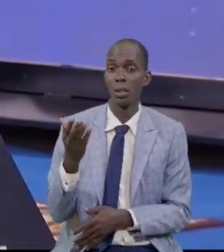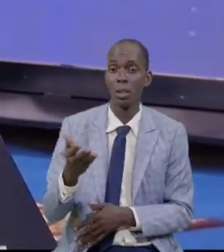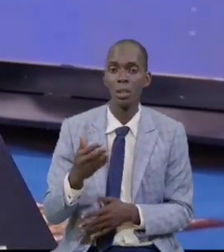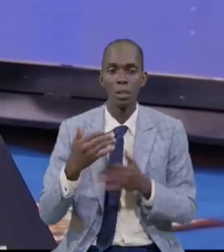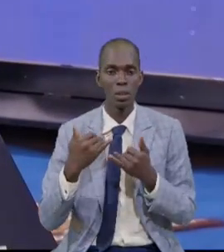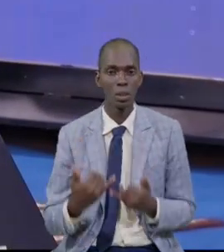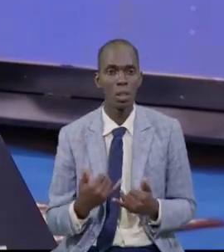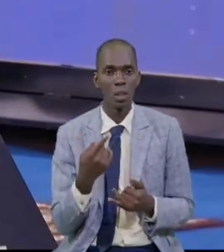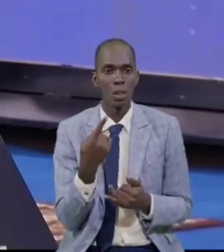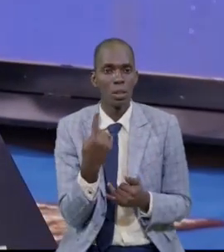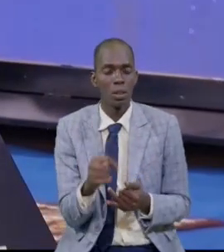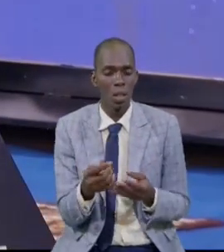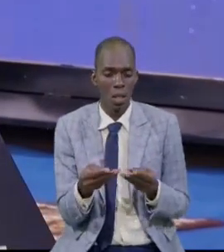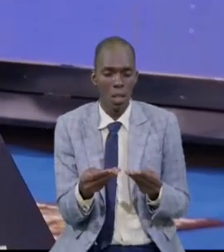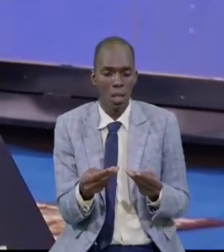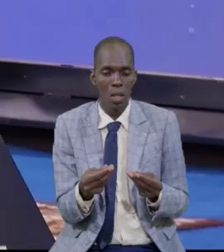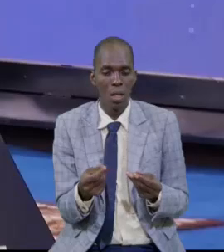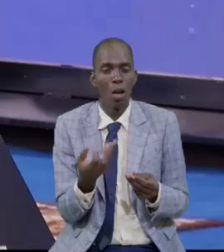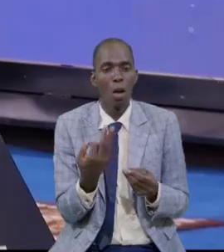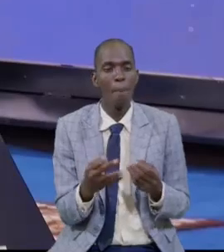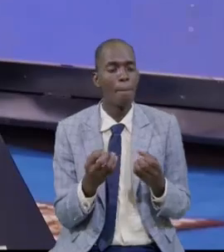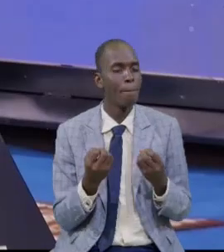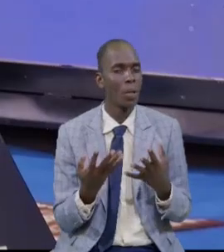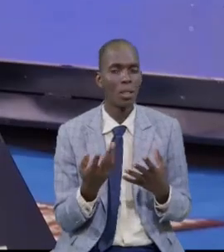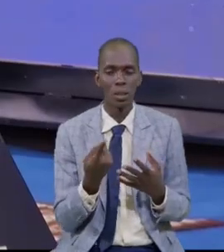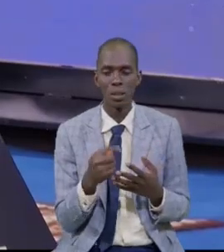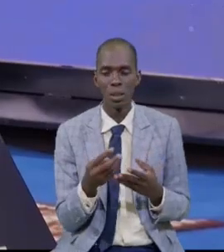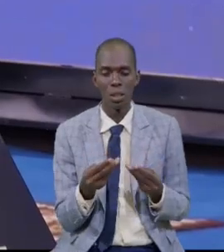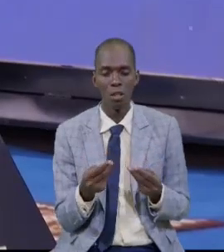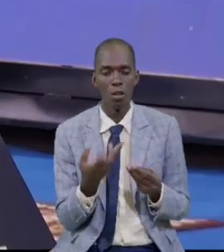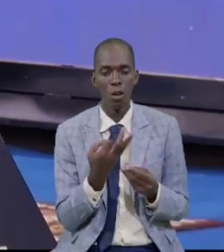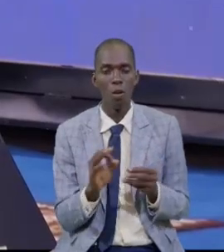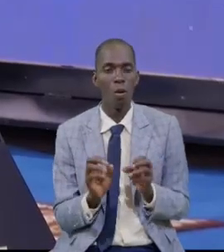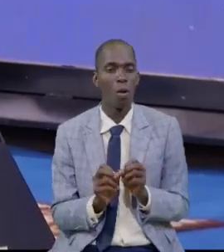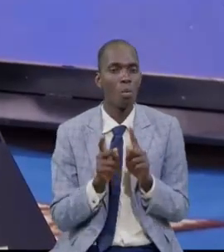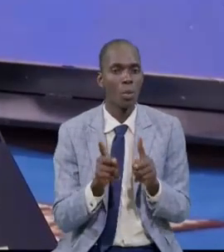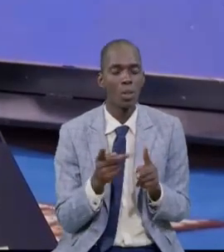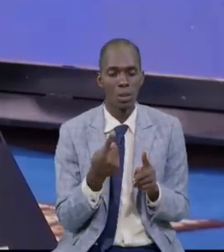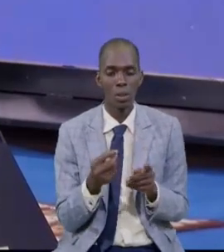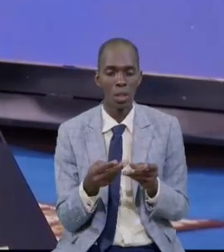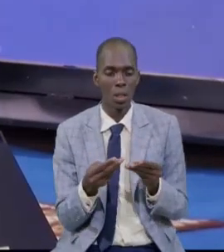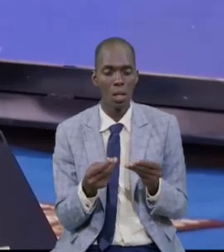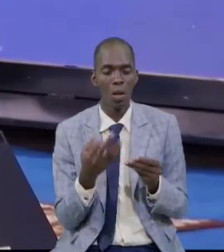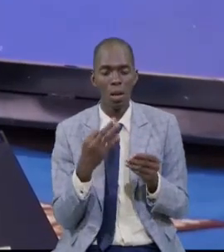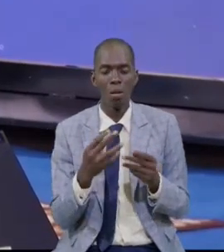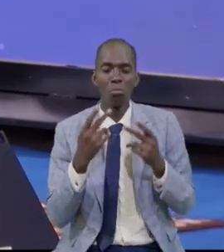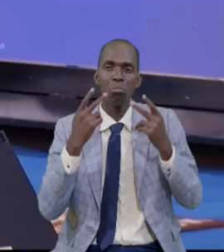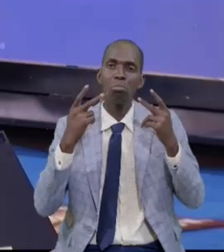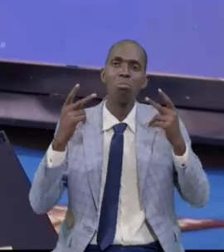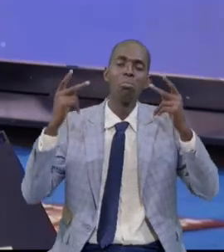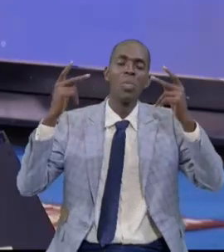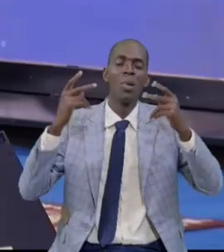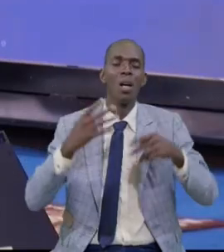plenty, the land of opportunity, and the land of prosperity. And as they got there,